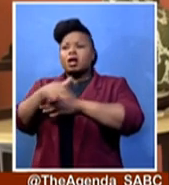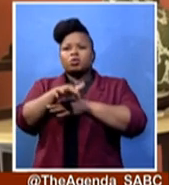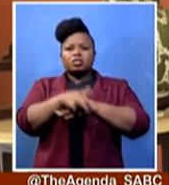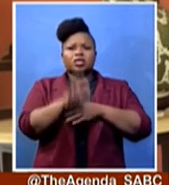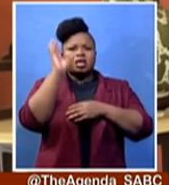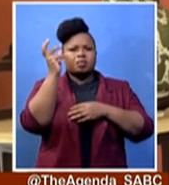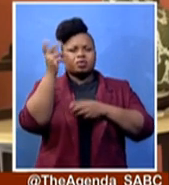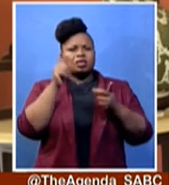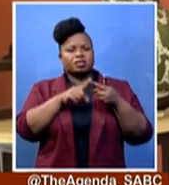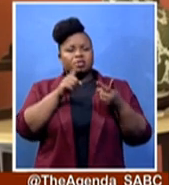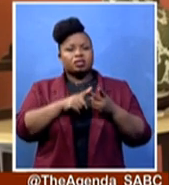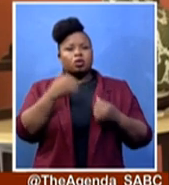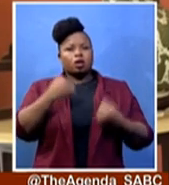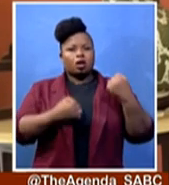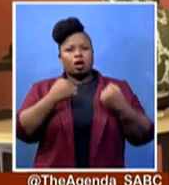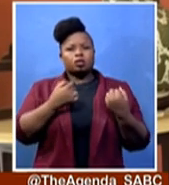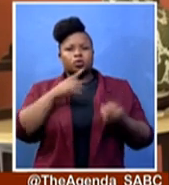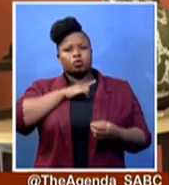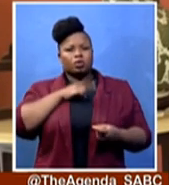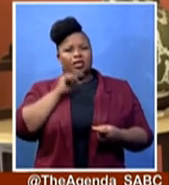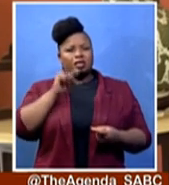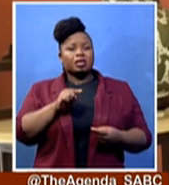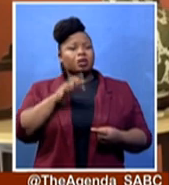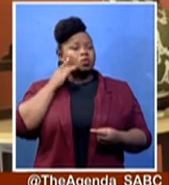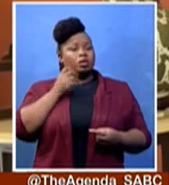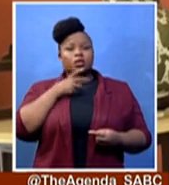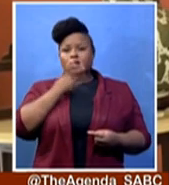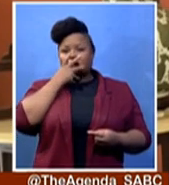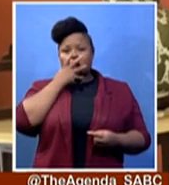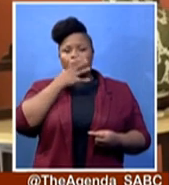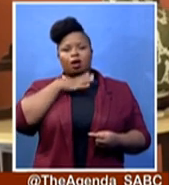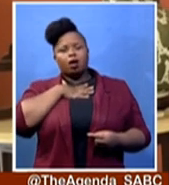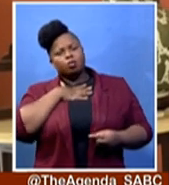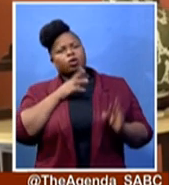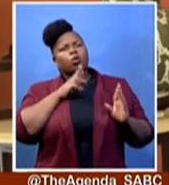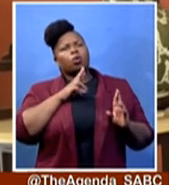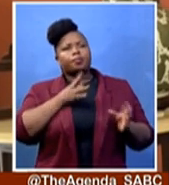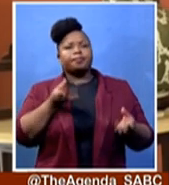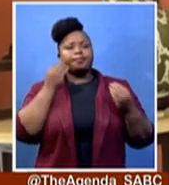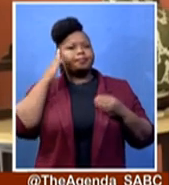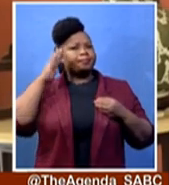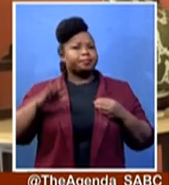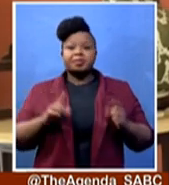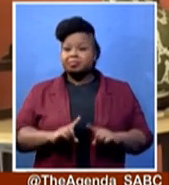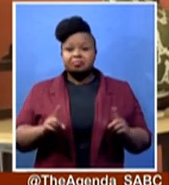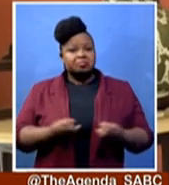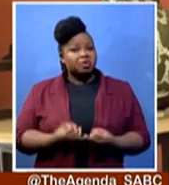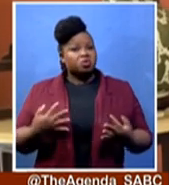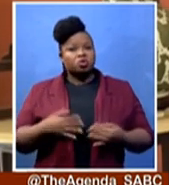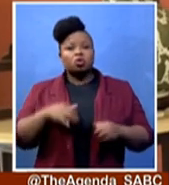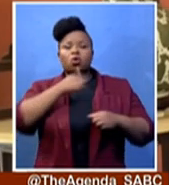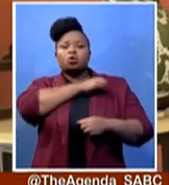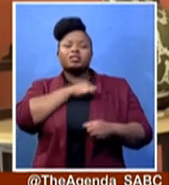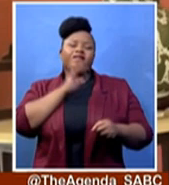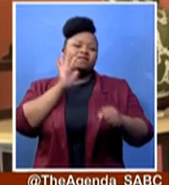to their personal oxygen cylinders, hoping that they'll get admission. But most hospitals are running at full capacity. Many have started turning